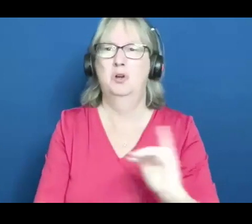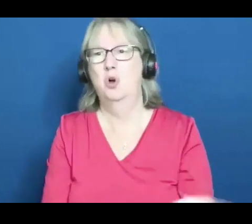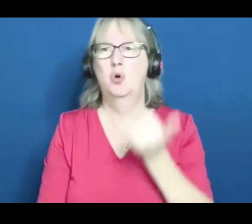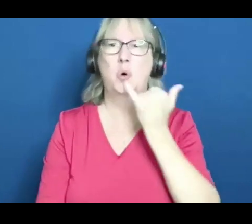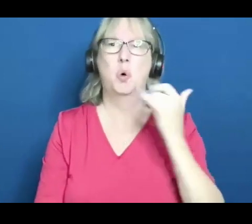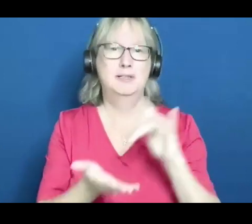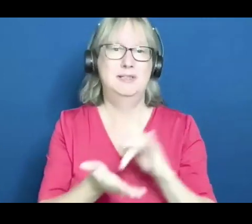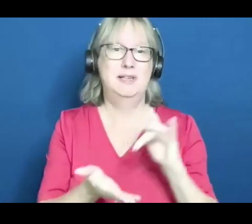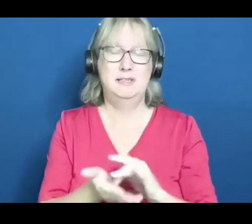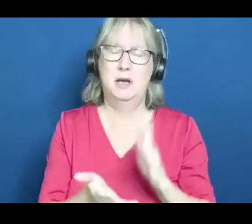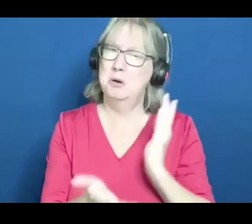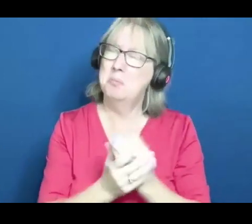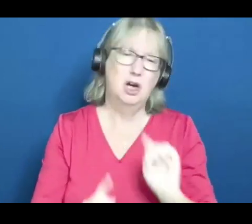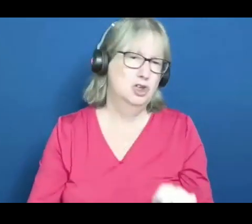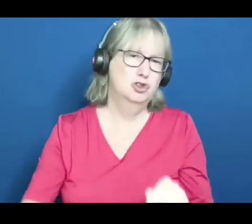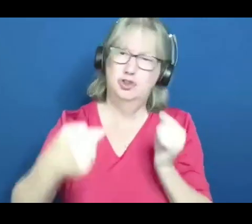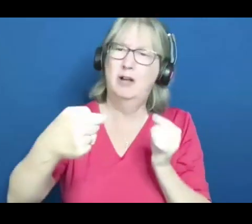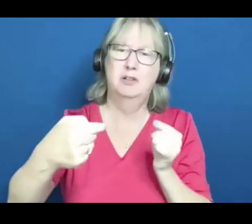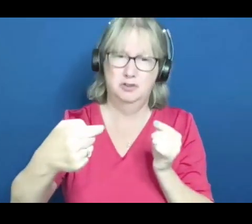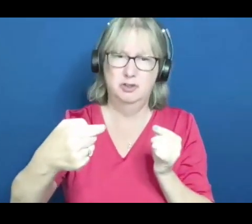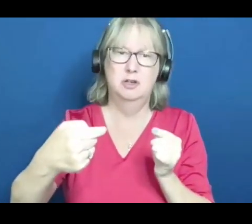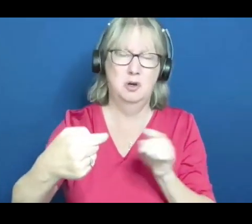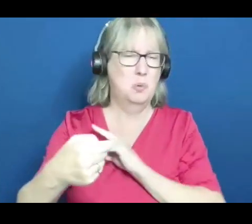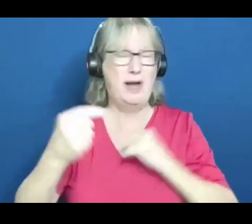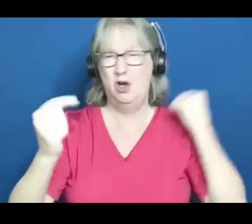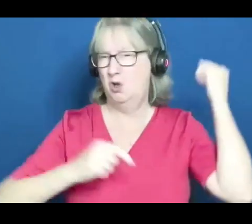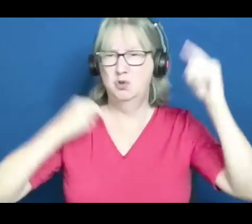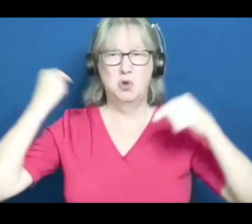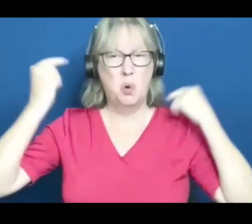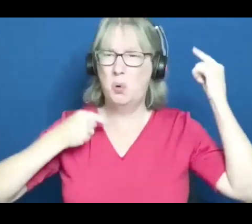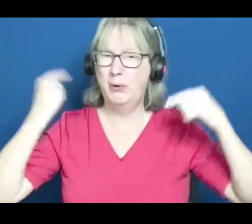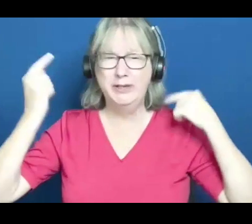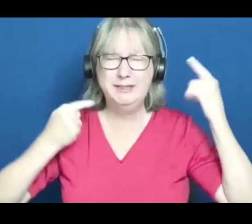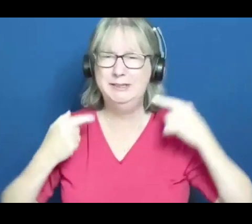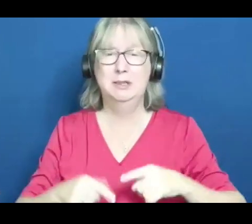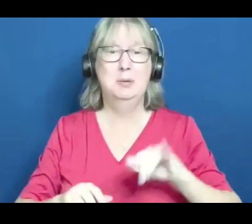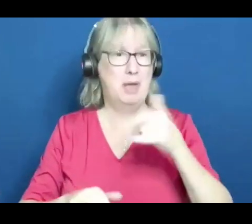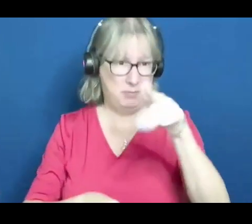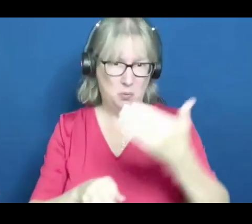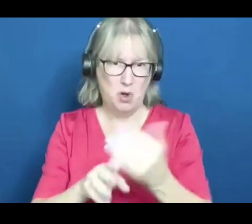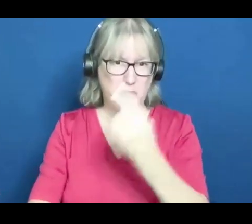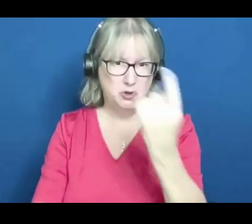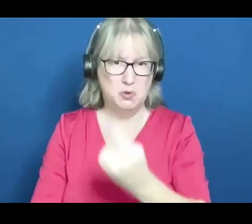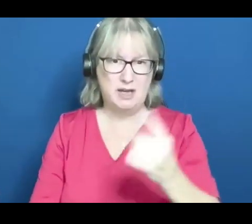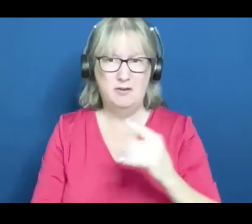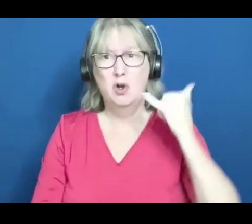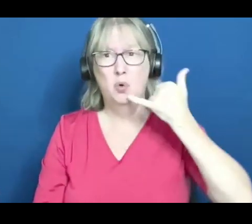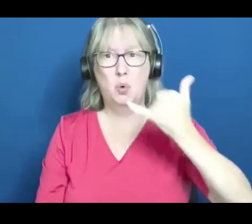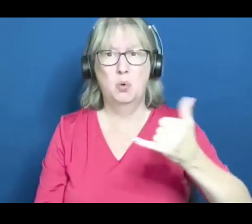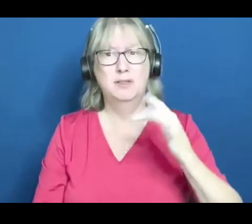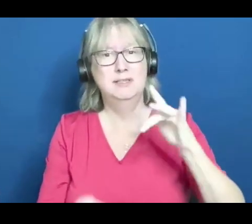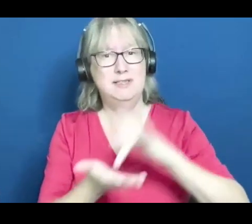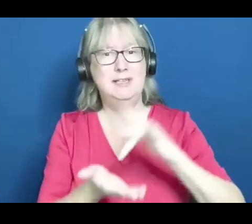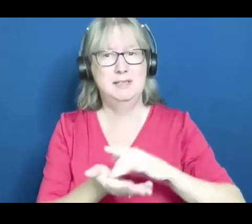most challenging environment anybody can work in with all the noise. It's anybody who's been in a call center will understand this.